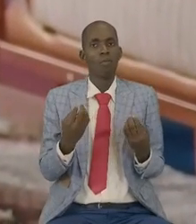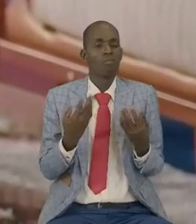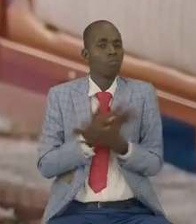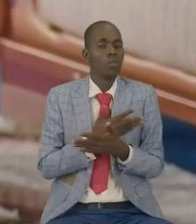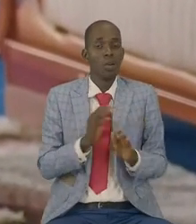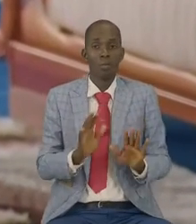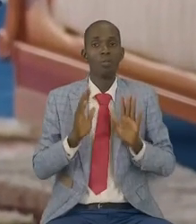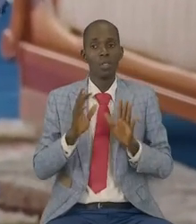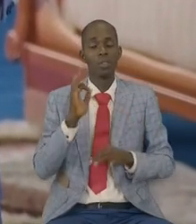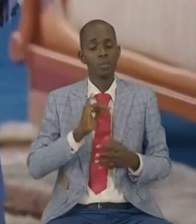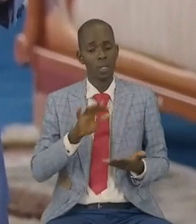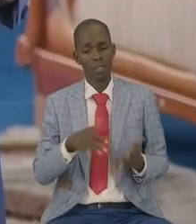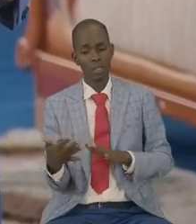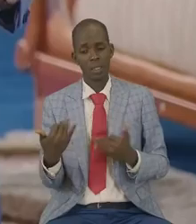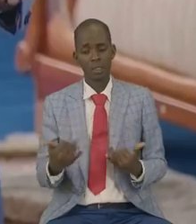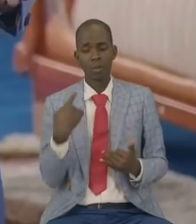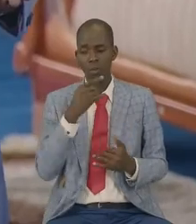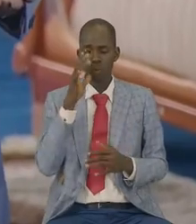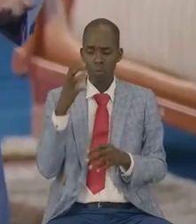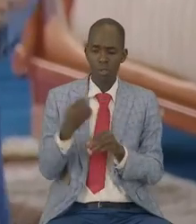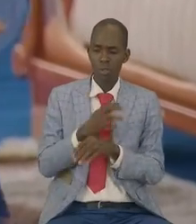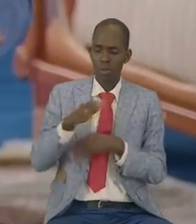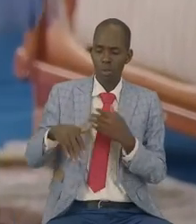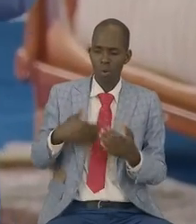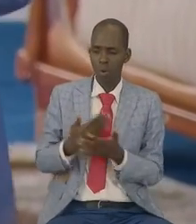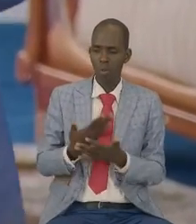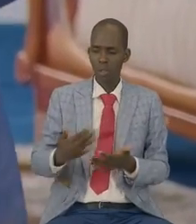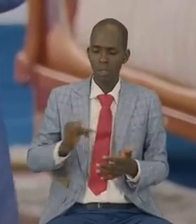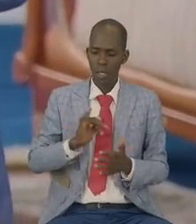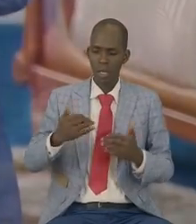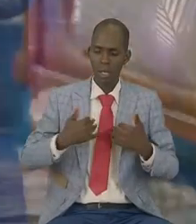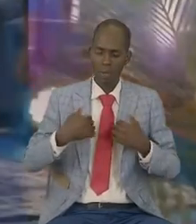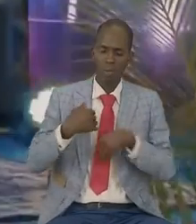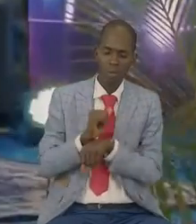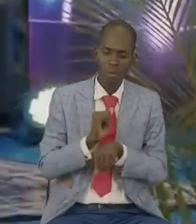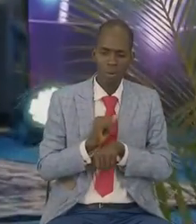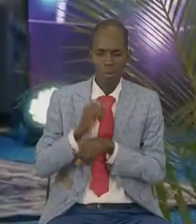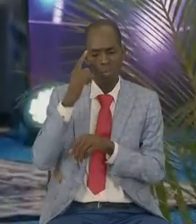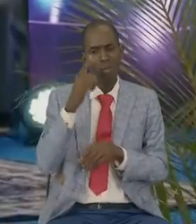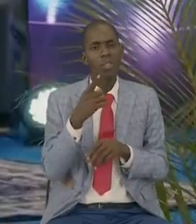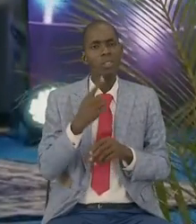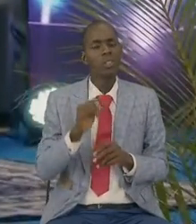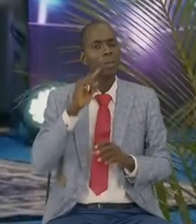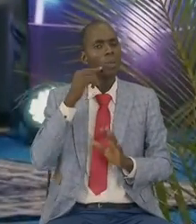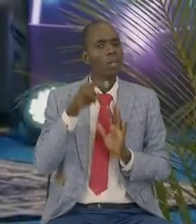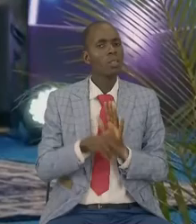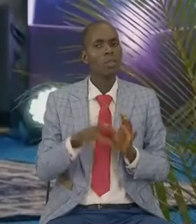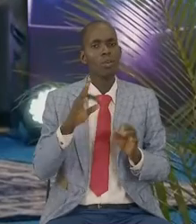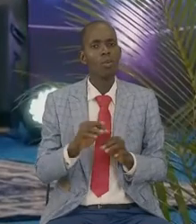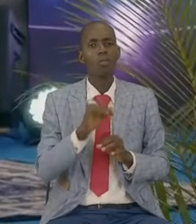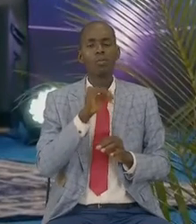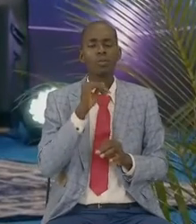take all the things I provided? The bitterness of looking at a bleak and dark future and not seeing